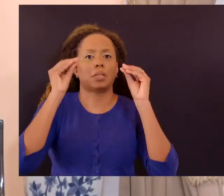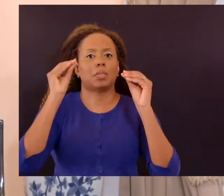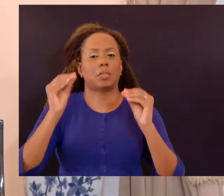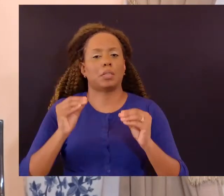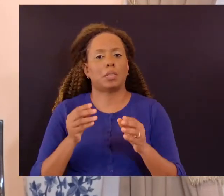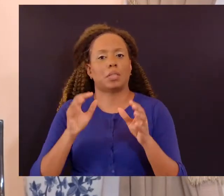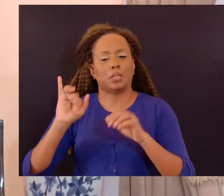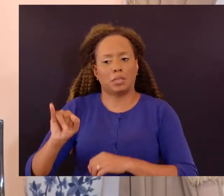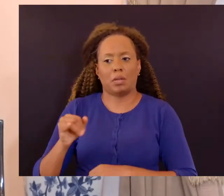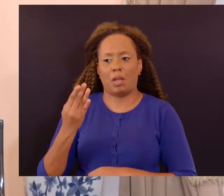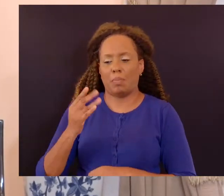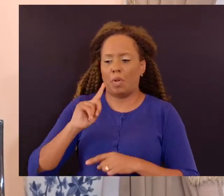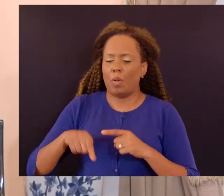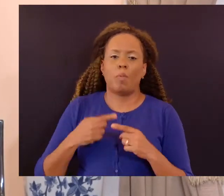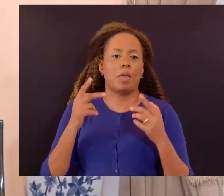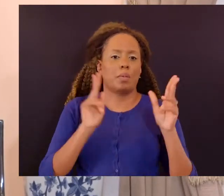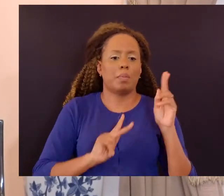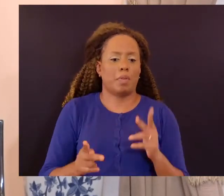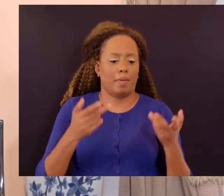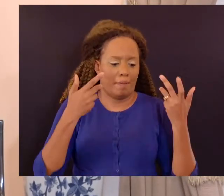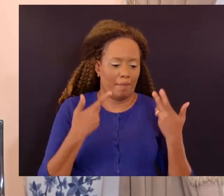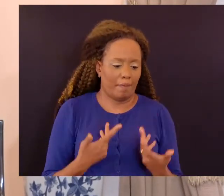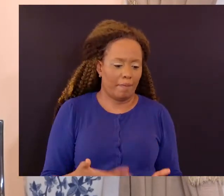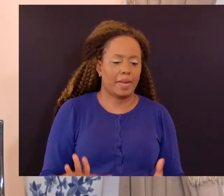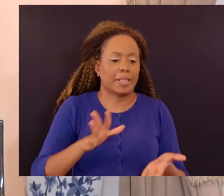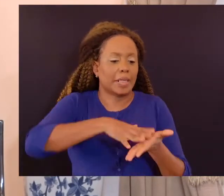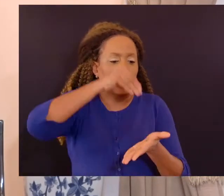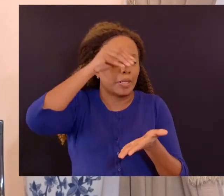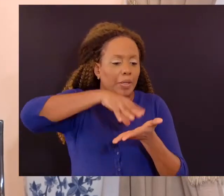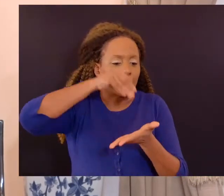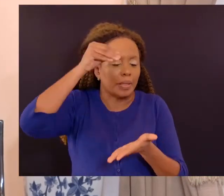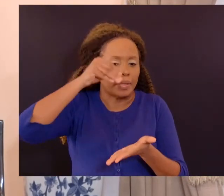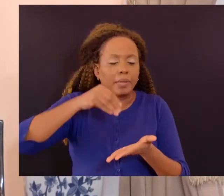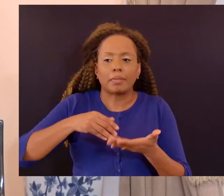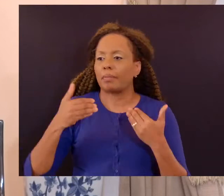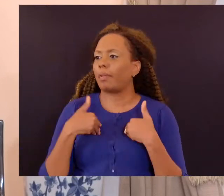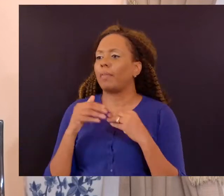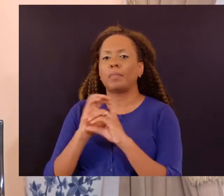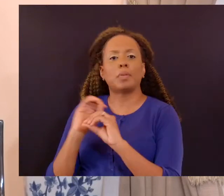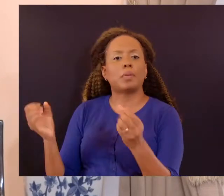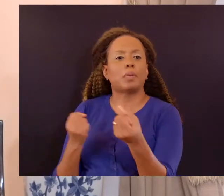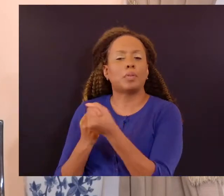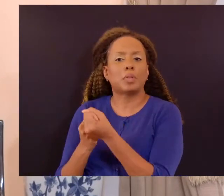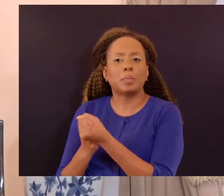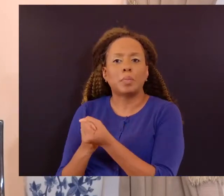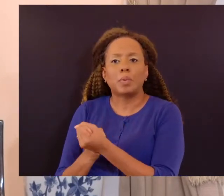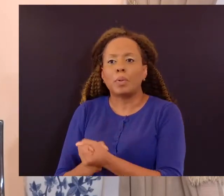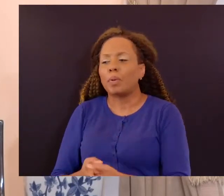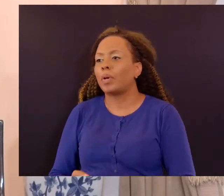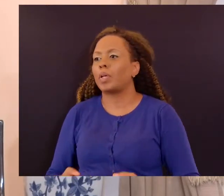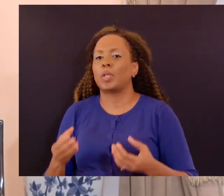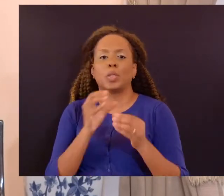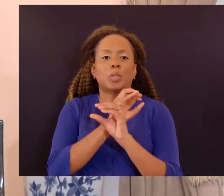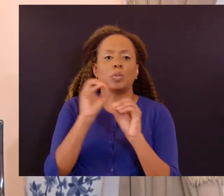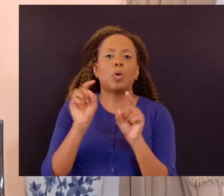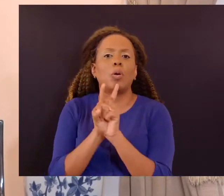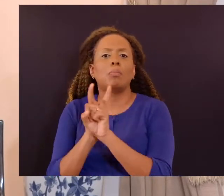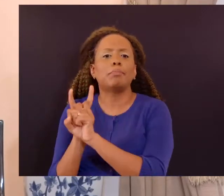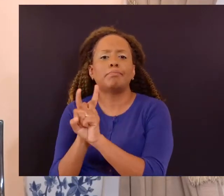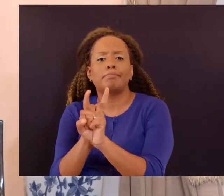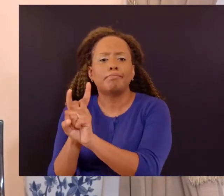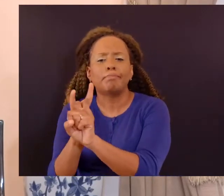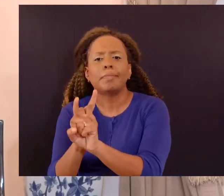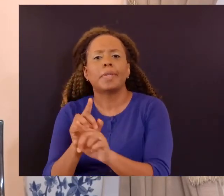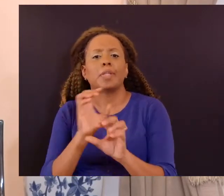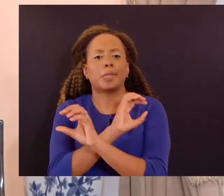after people complete their qualifications, there is no support that is given to them, no hand-holding, no opportunity